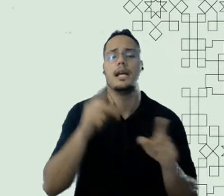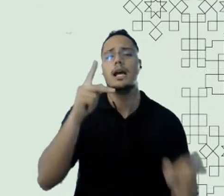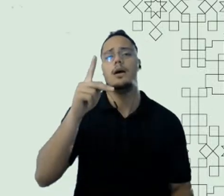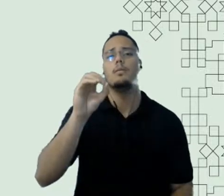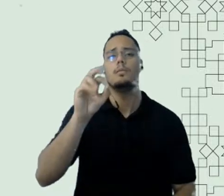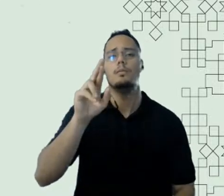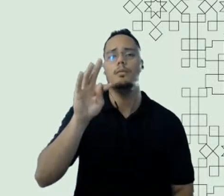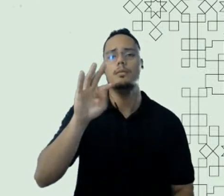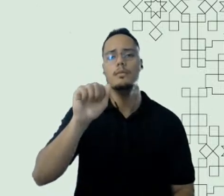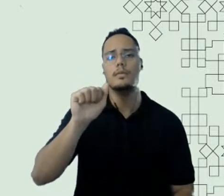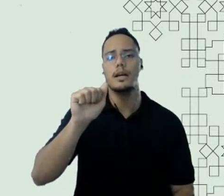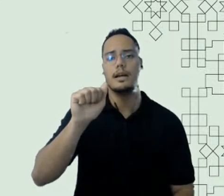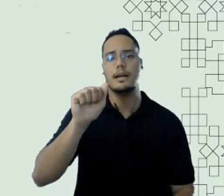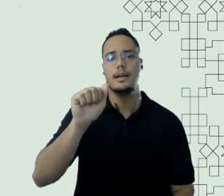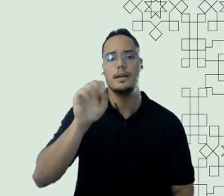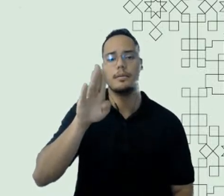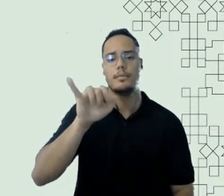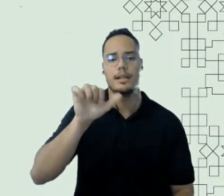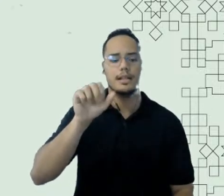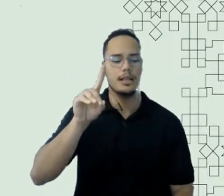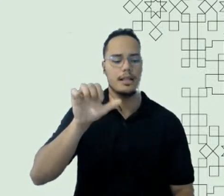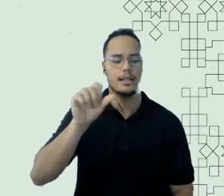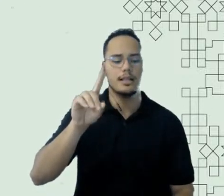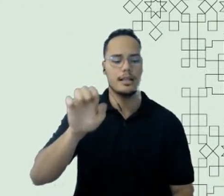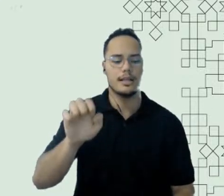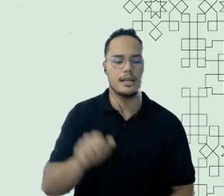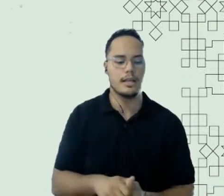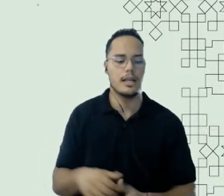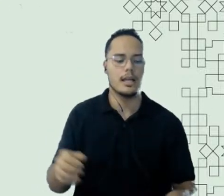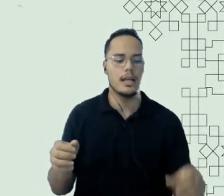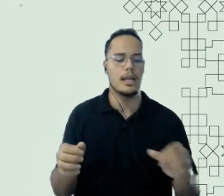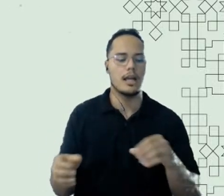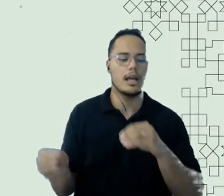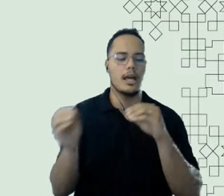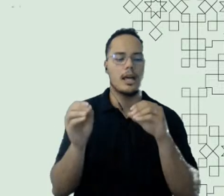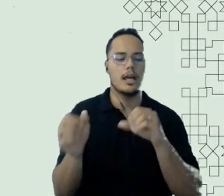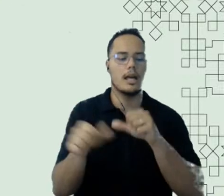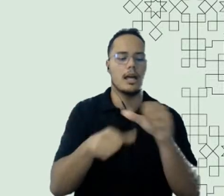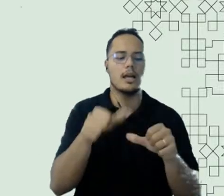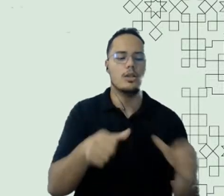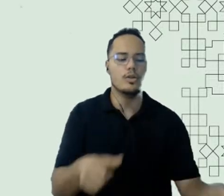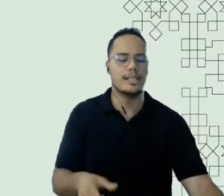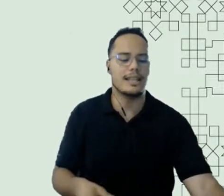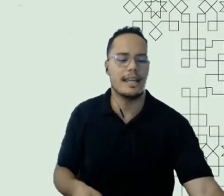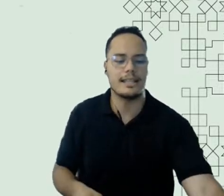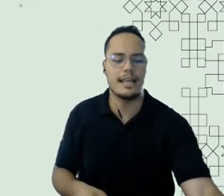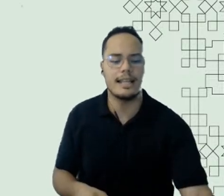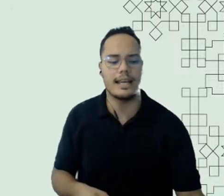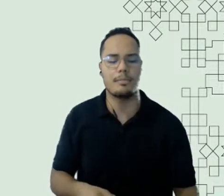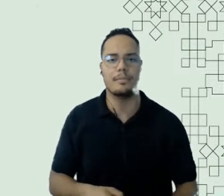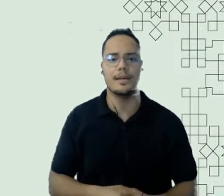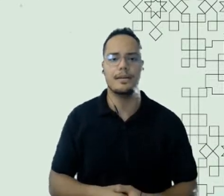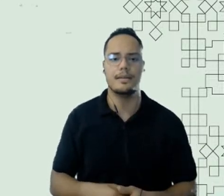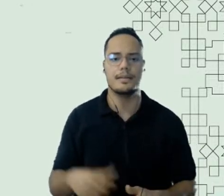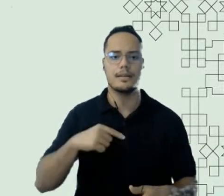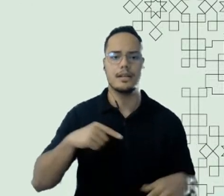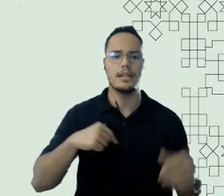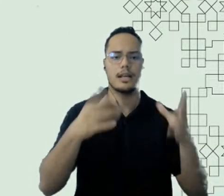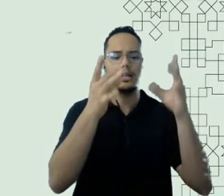you have a subscription to Spotify or Netflix, and you live